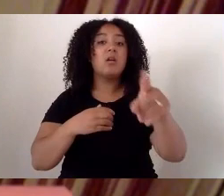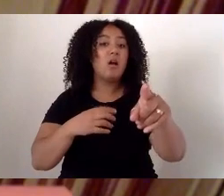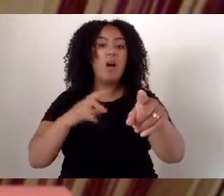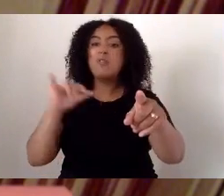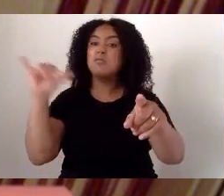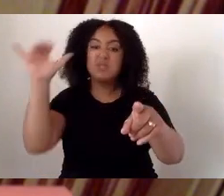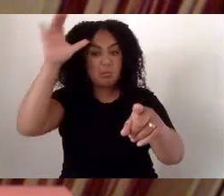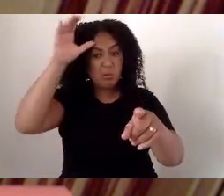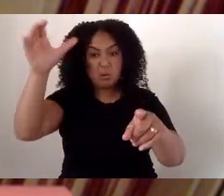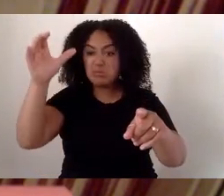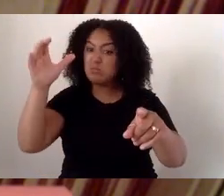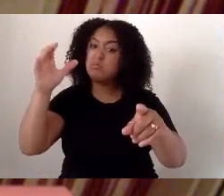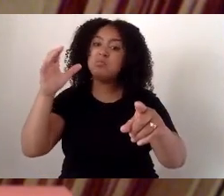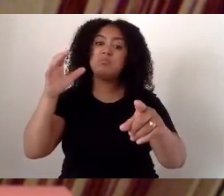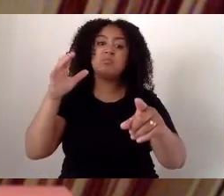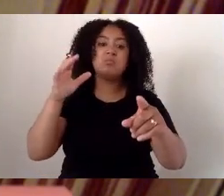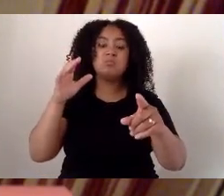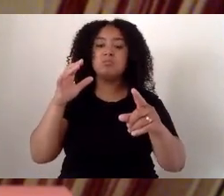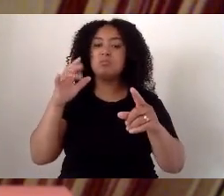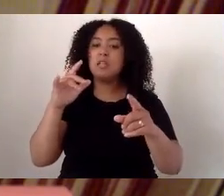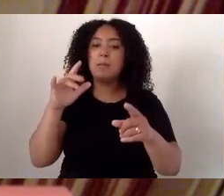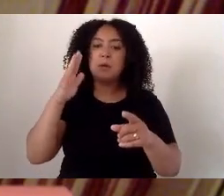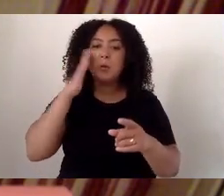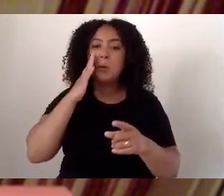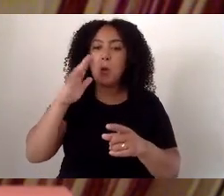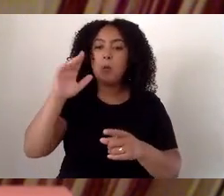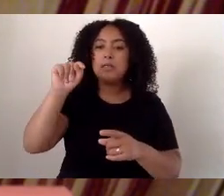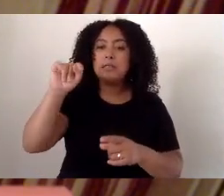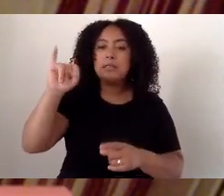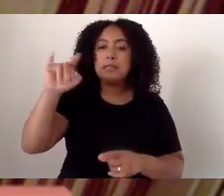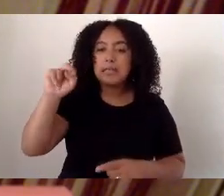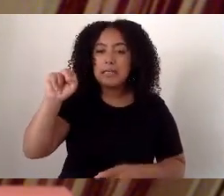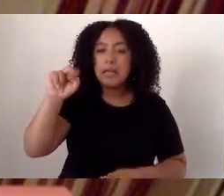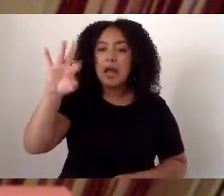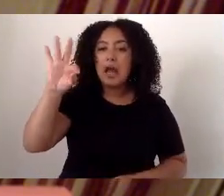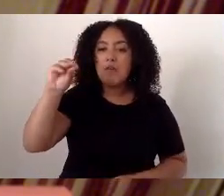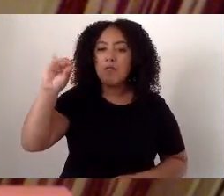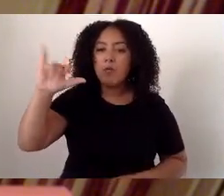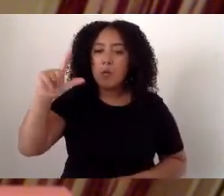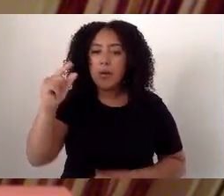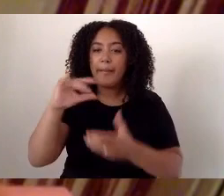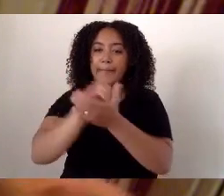just the same kind of tin foil as before. And I'm going to pop them right on top of my little guy.